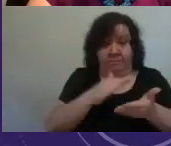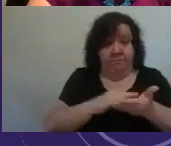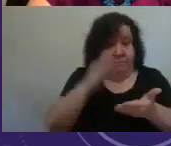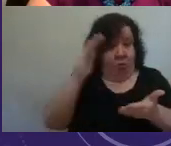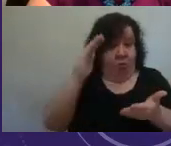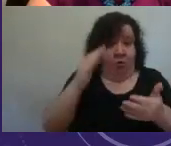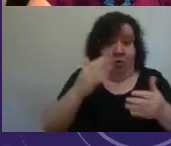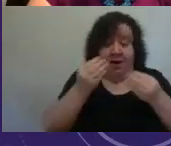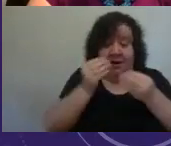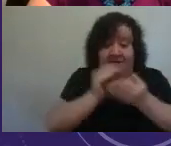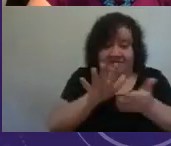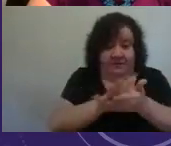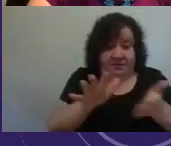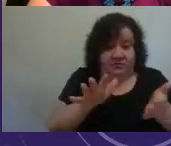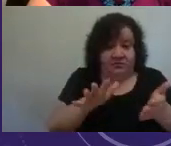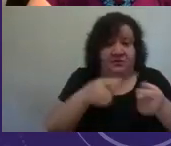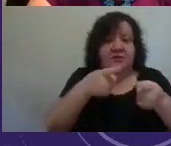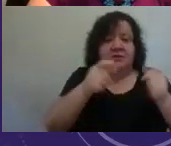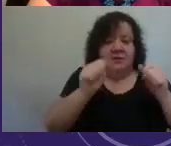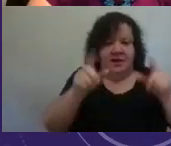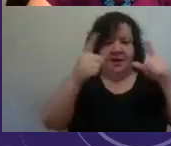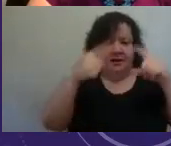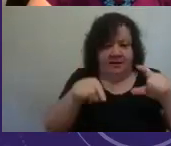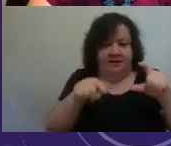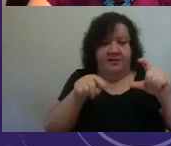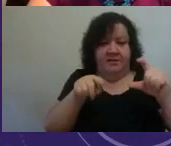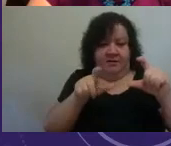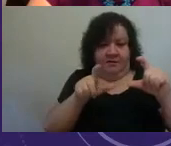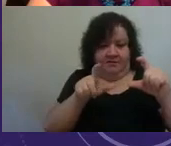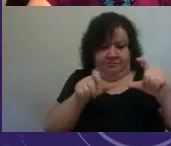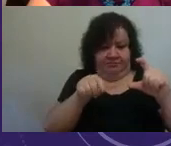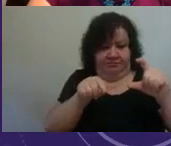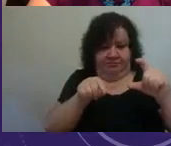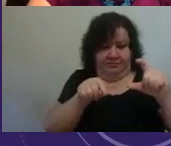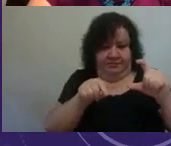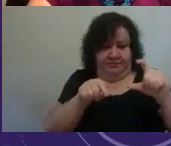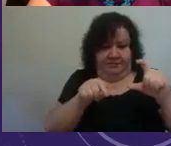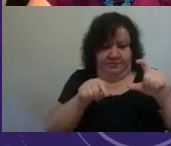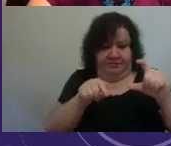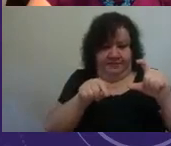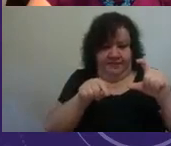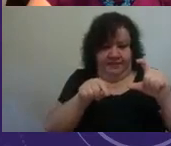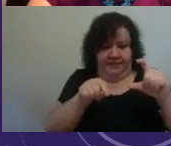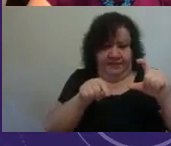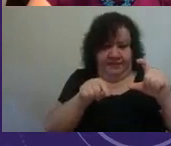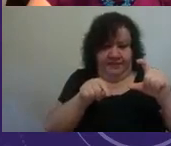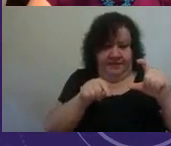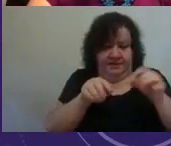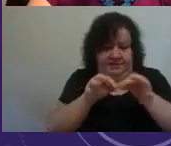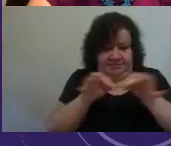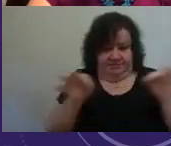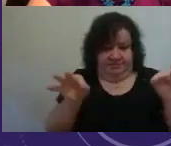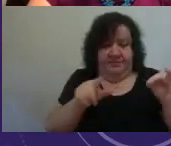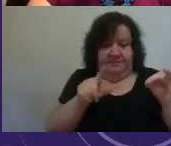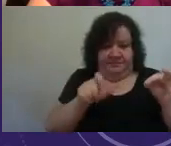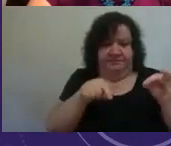introduce to learn more information, visit the web page below so people know that when they click